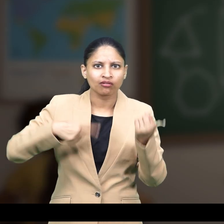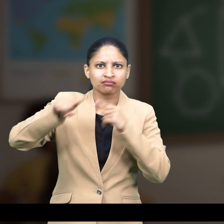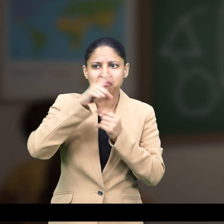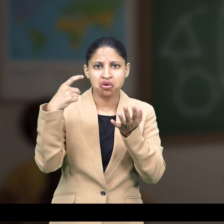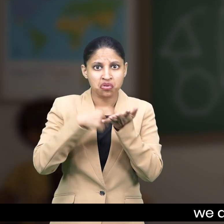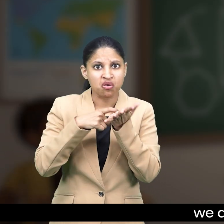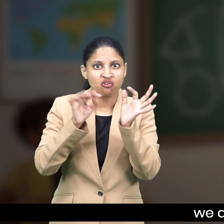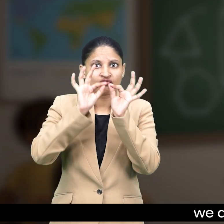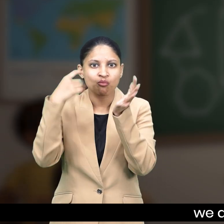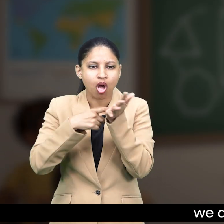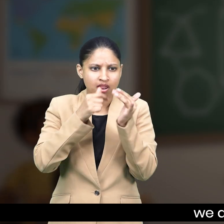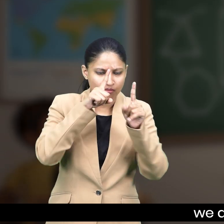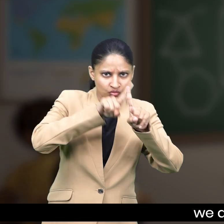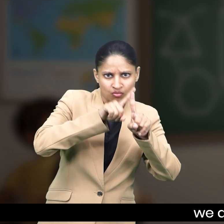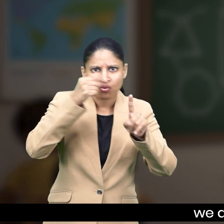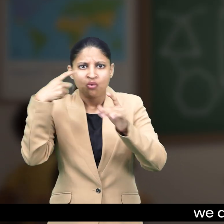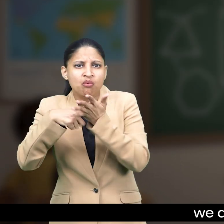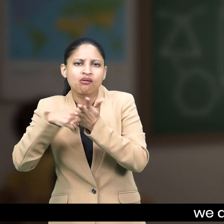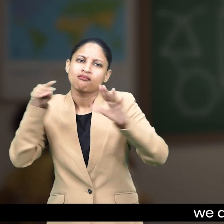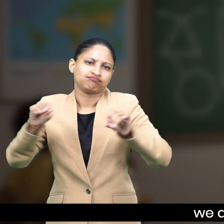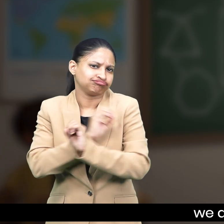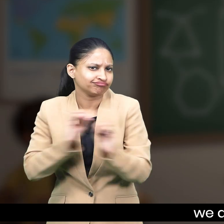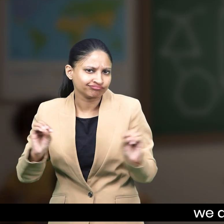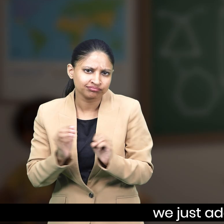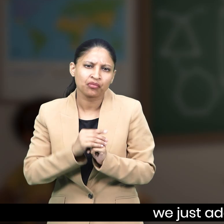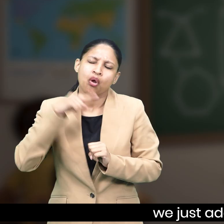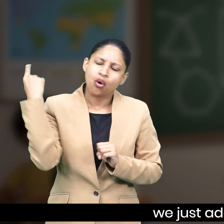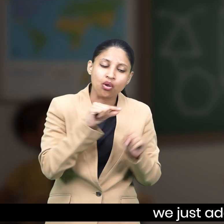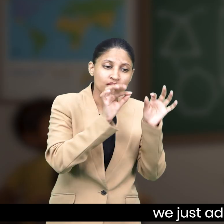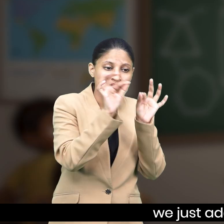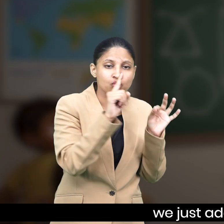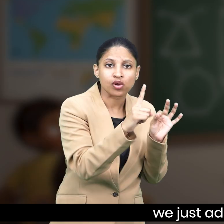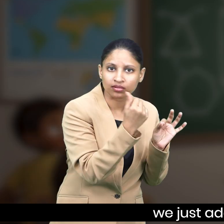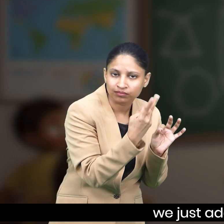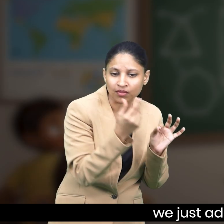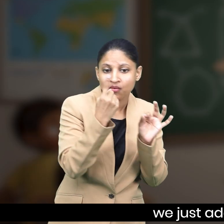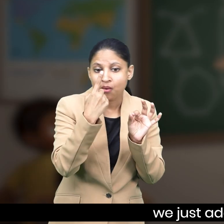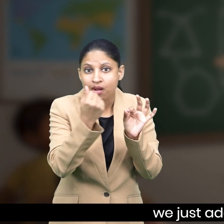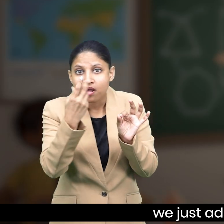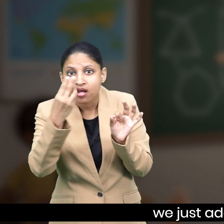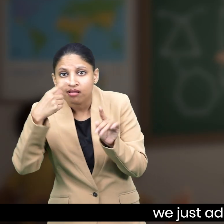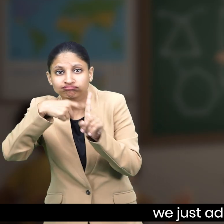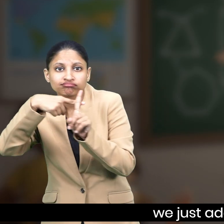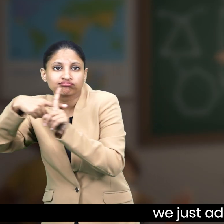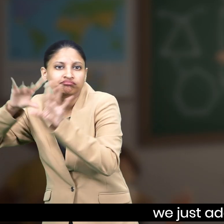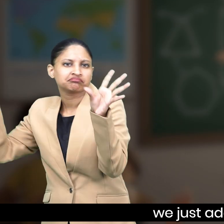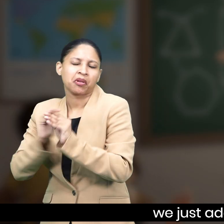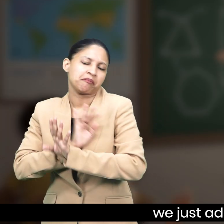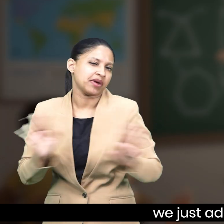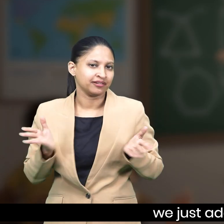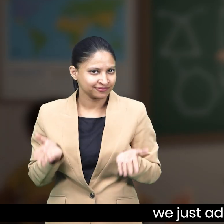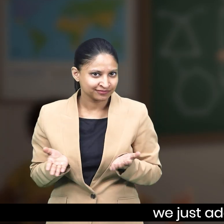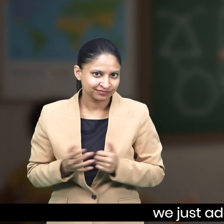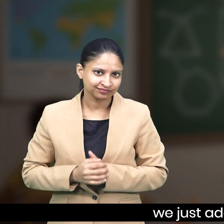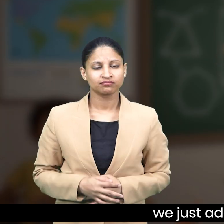For these, we don't have a formula. We just add all the sides one by one.